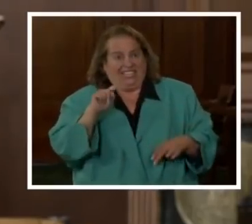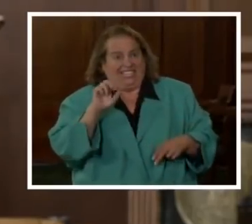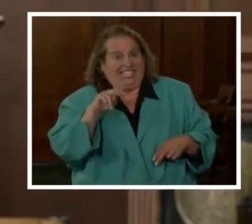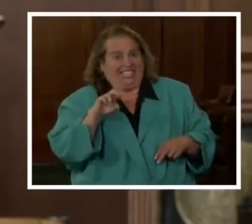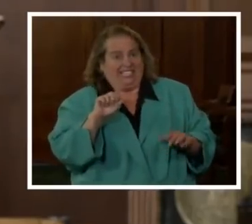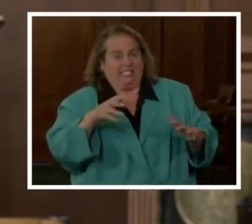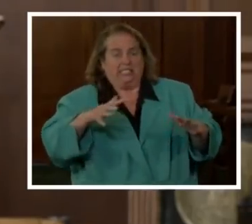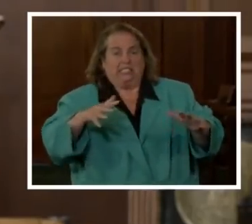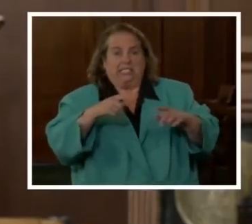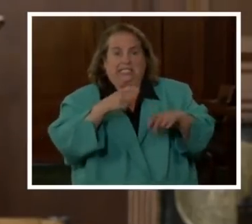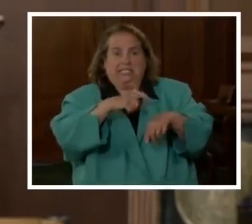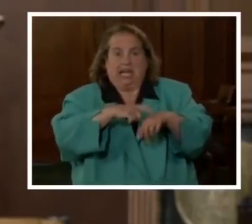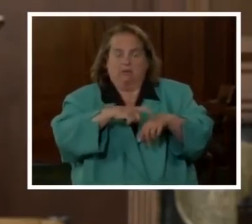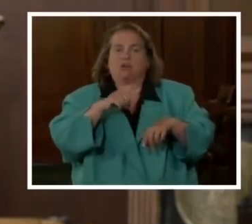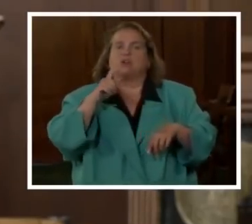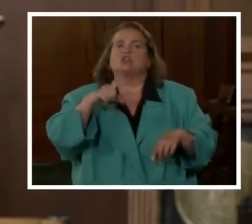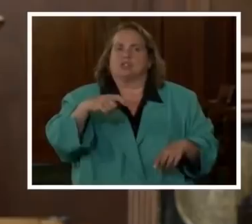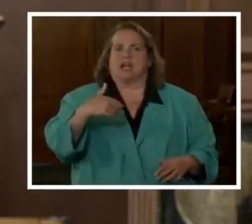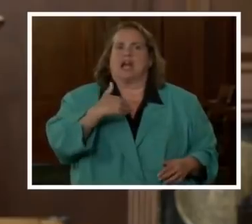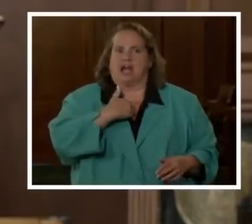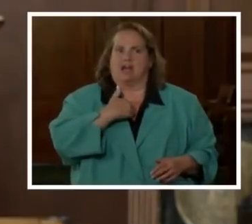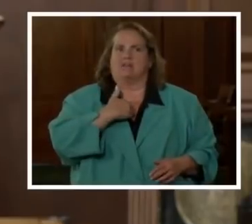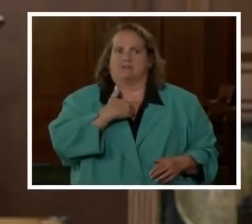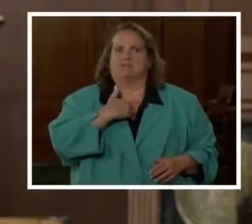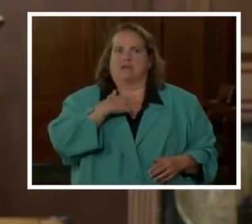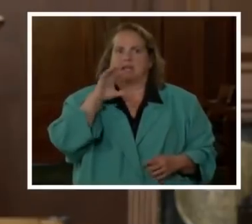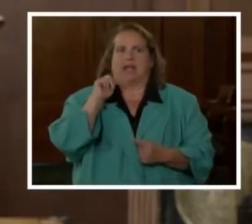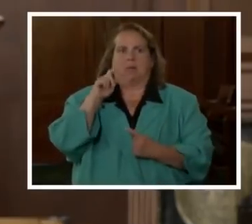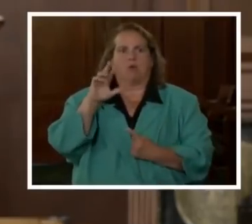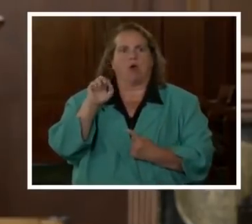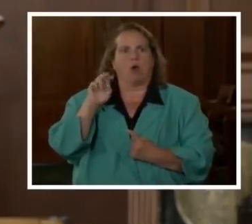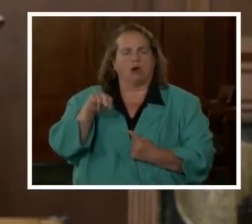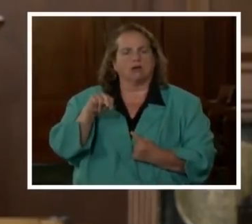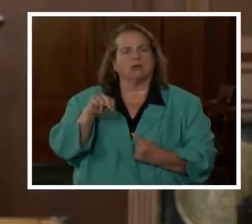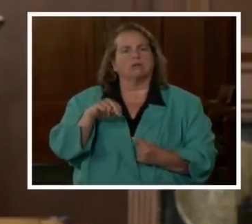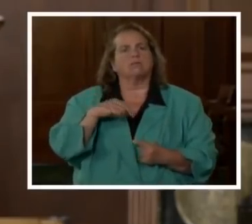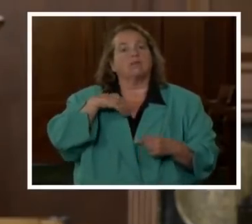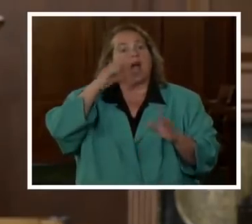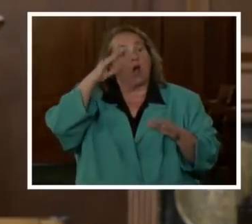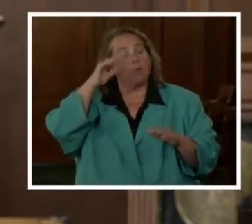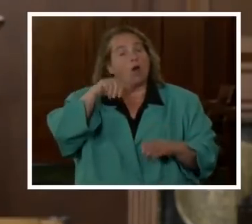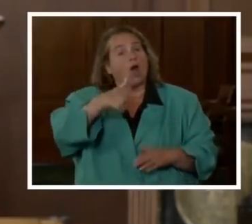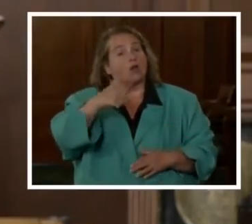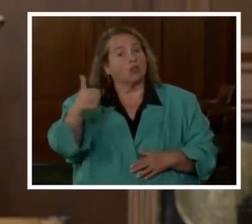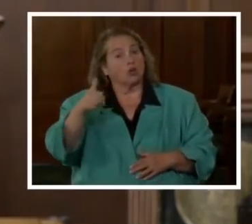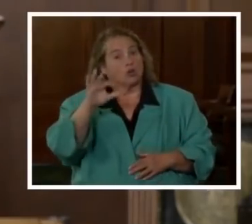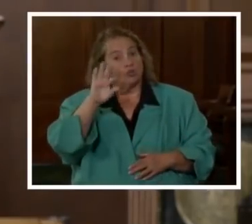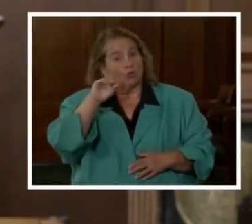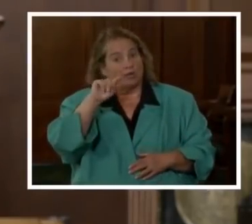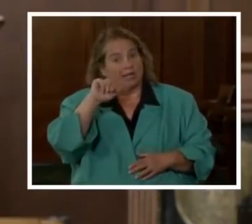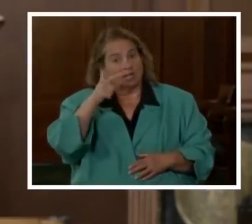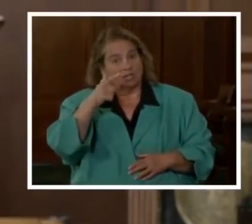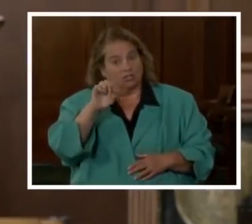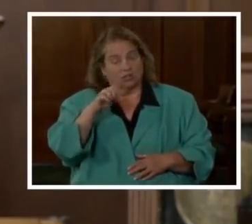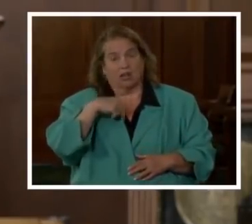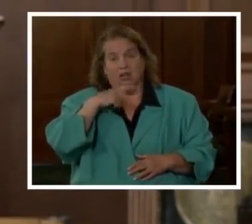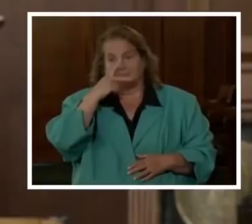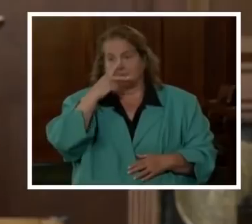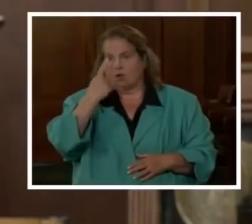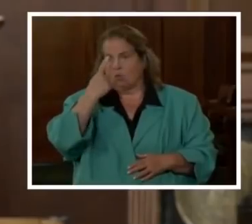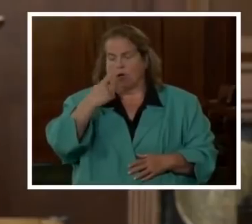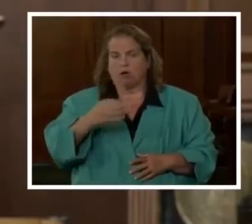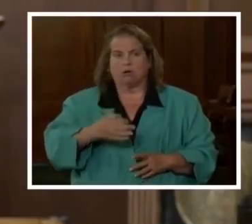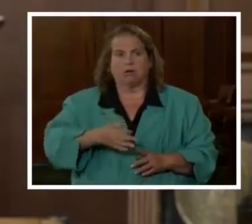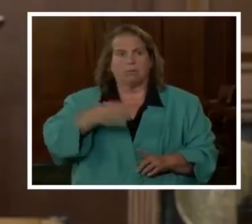My hope is that there is other footage other than the poll cameras that we saw, footage that I pushed, though I didn't see really